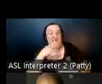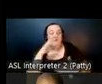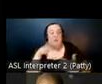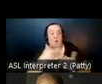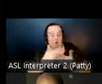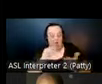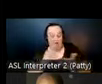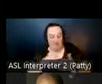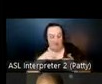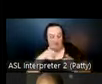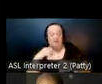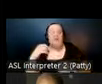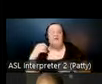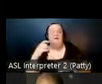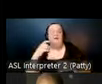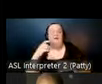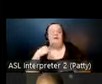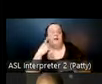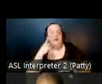for